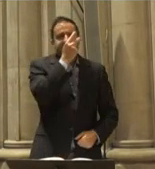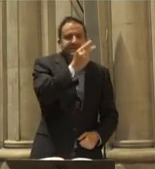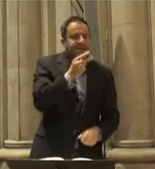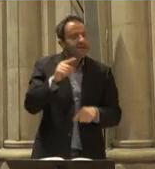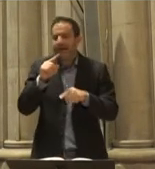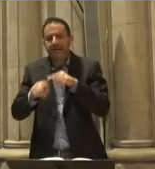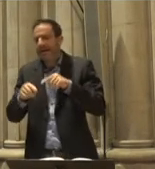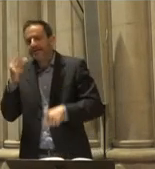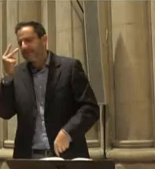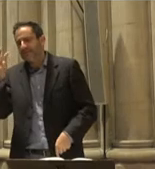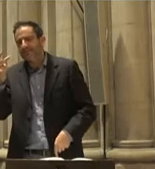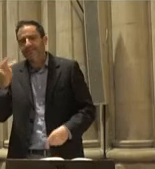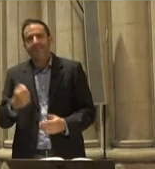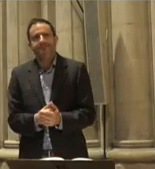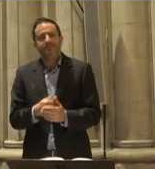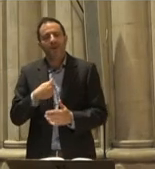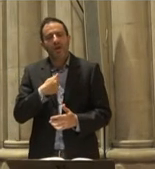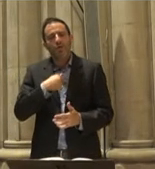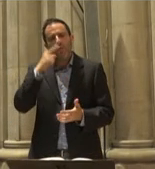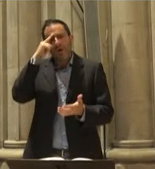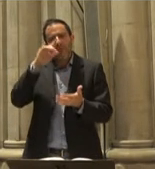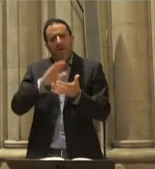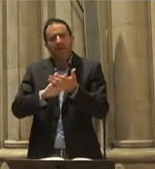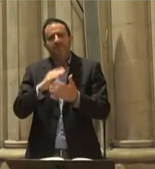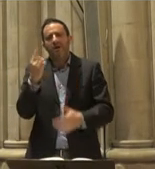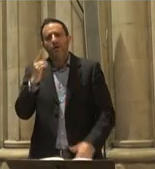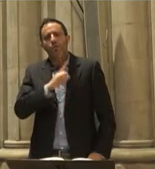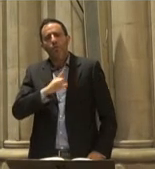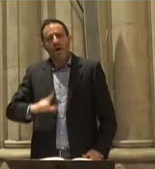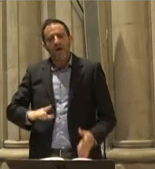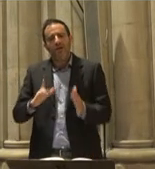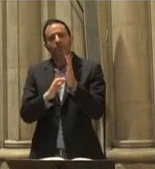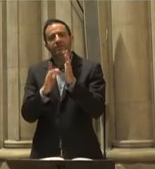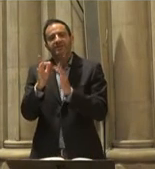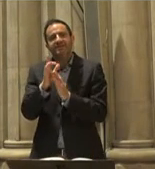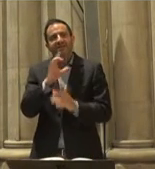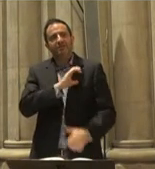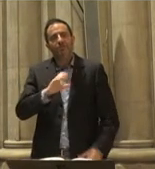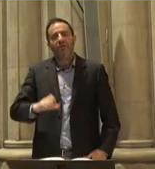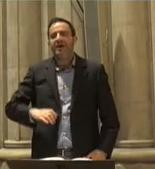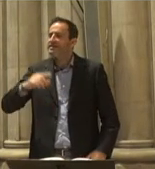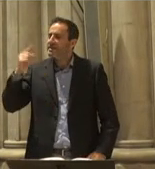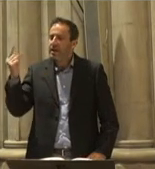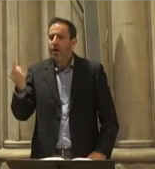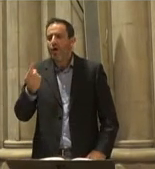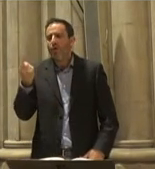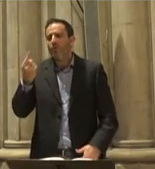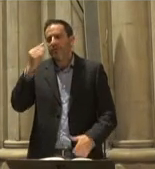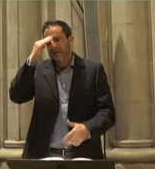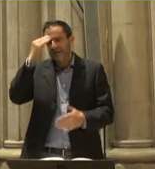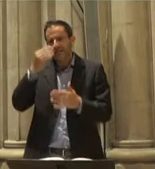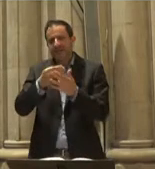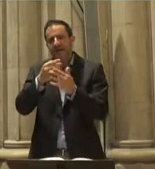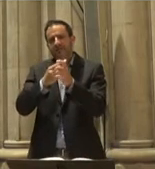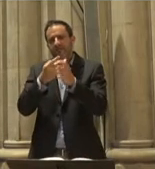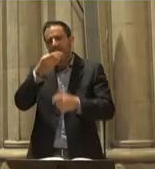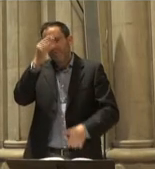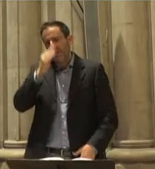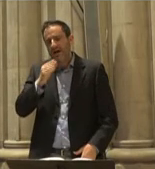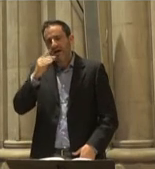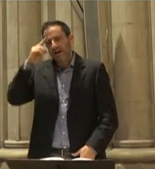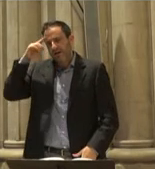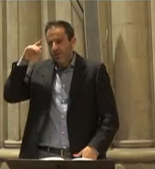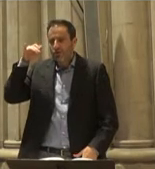and unseen. We believe in one Lord Jesus Christ, the only Son of God,